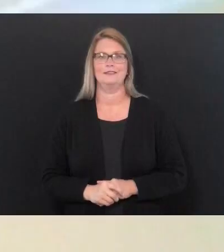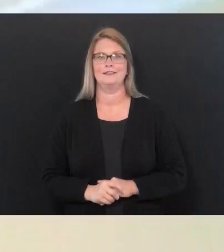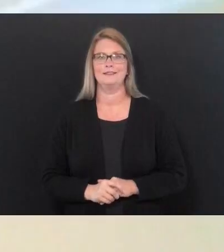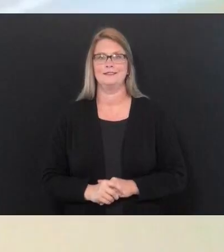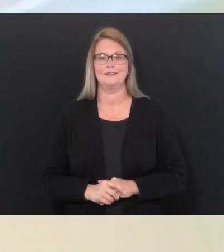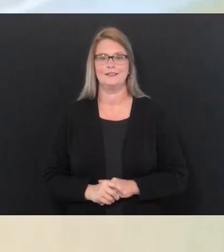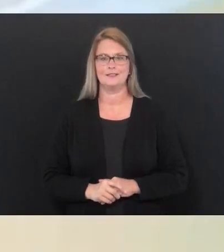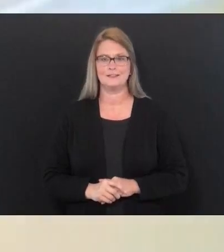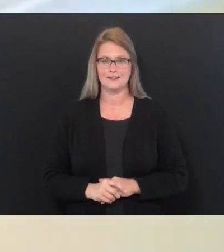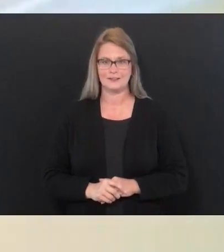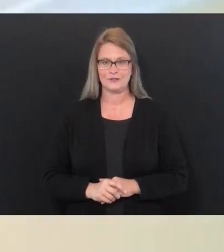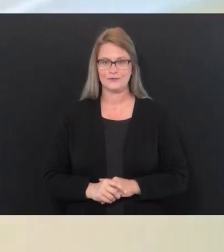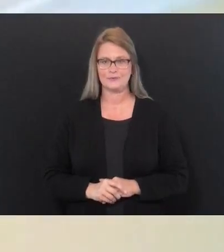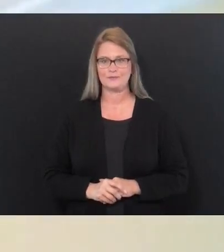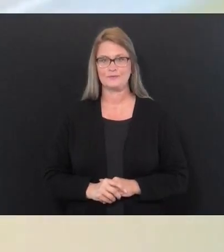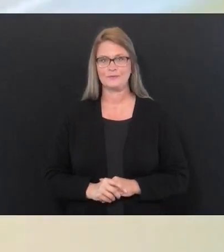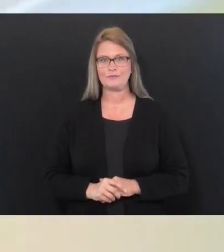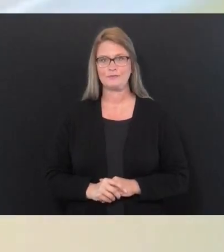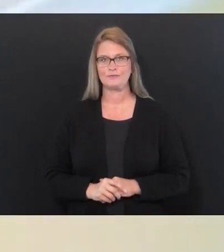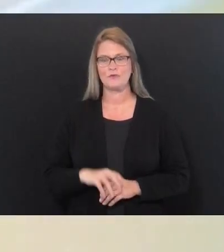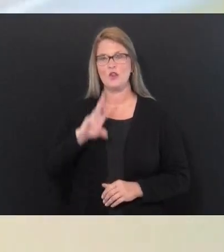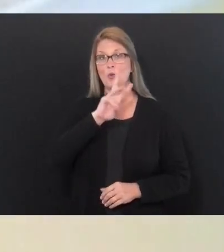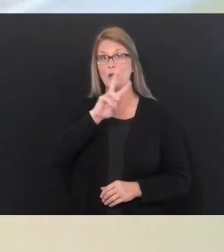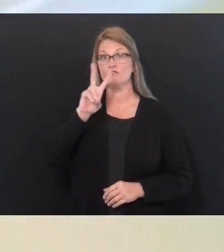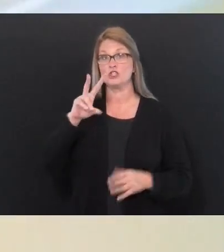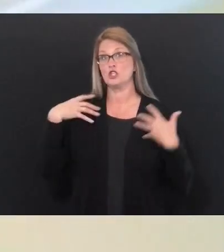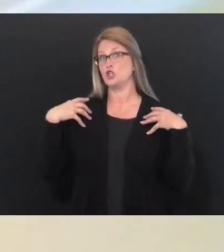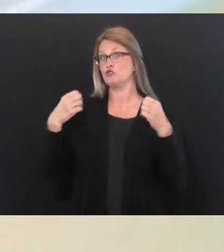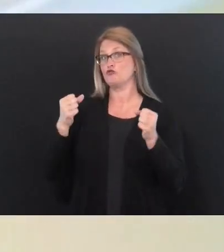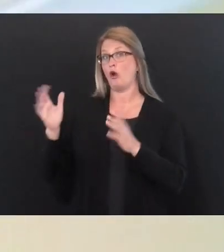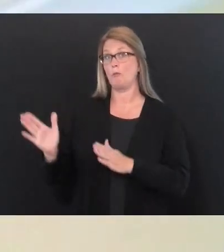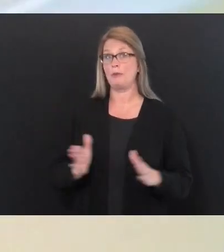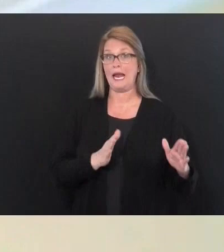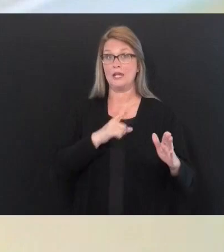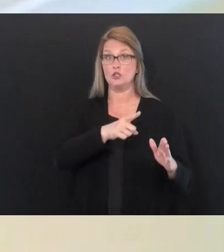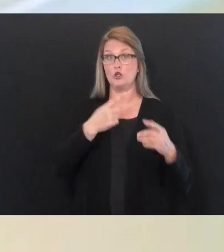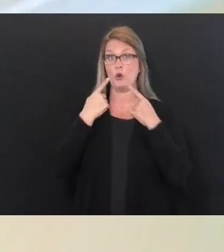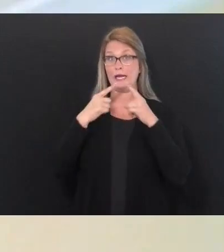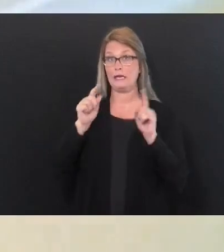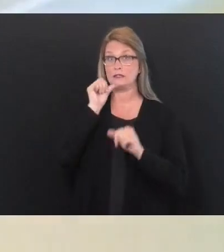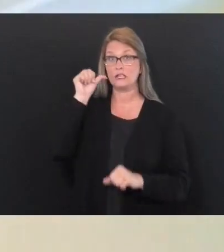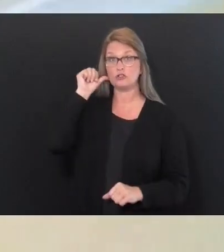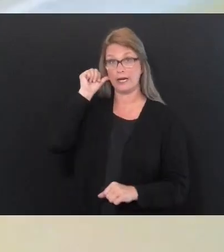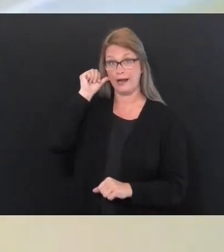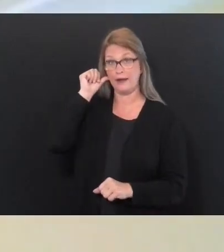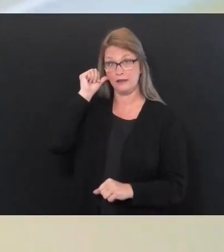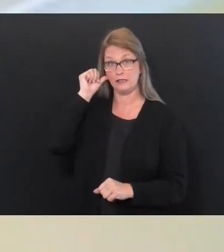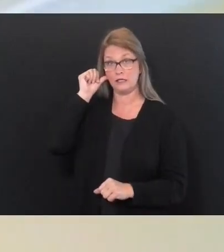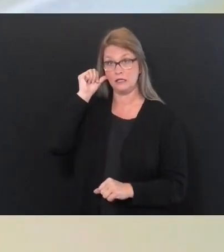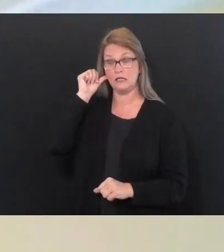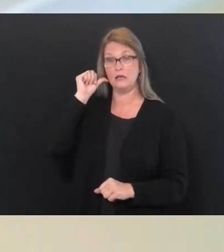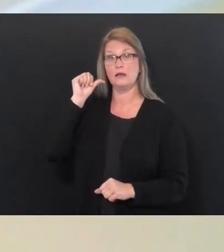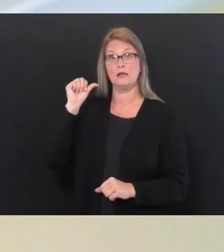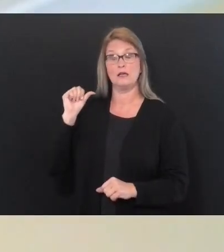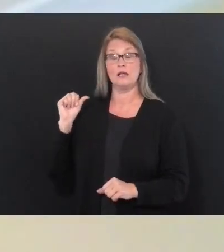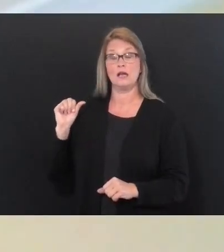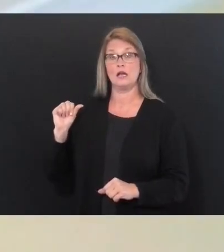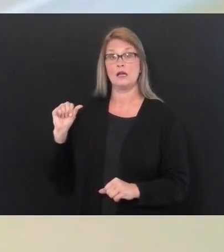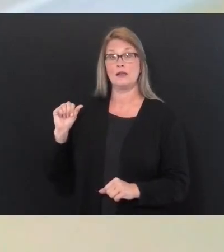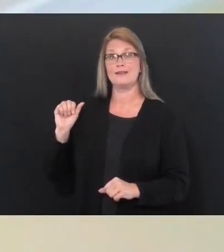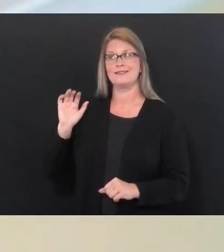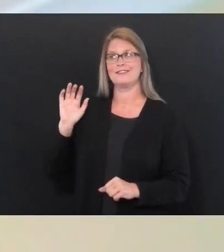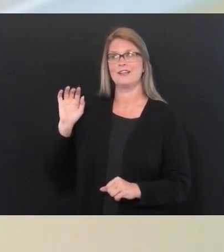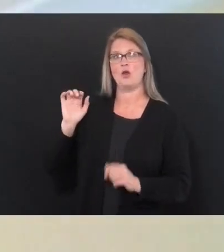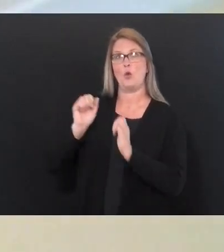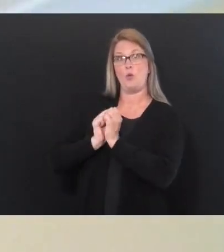The West Virginia Strong Plan that was put out yesterday, among its